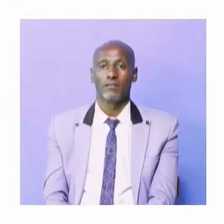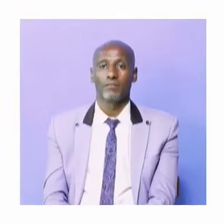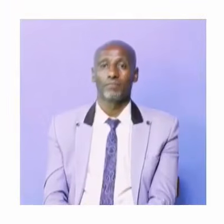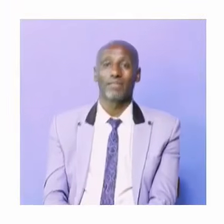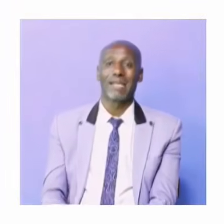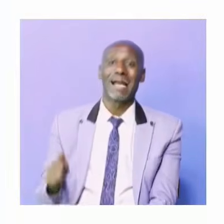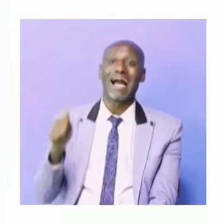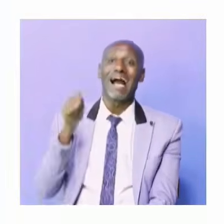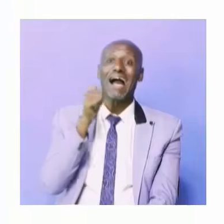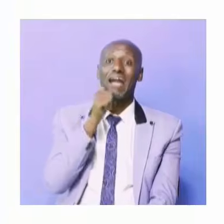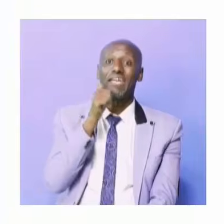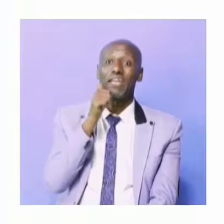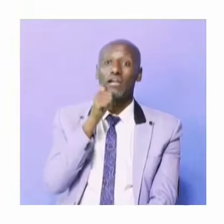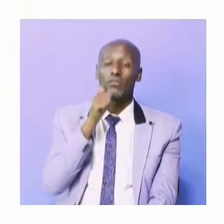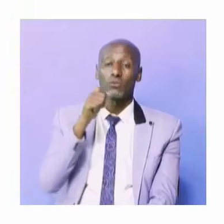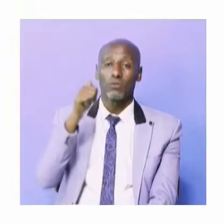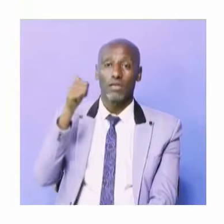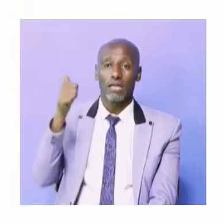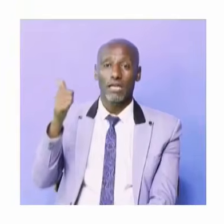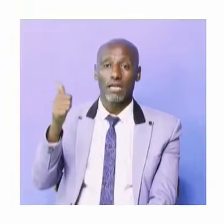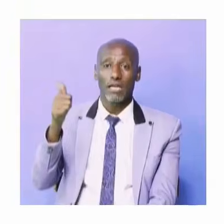Ayantu